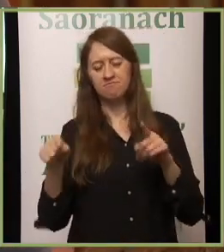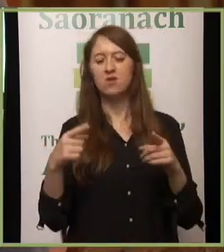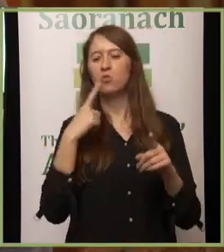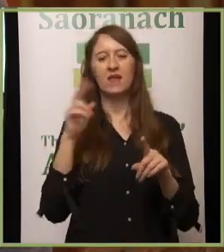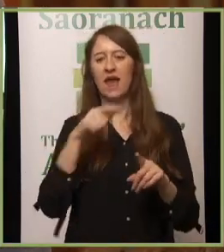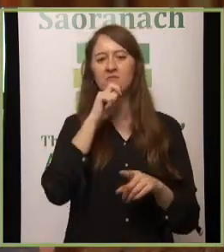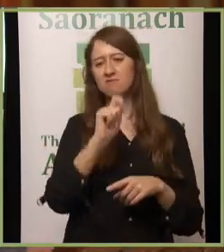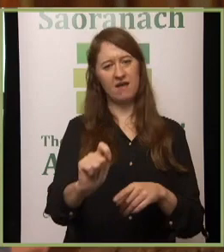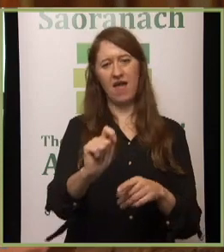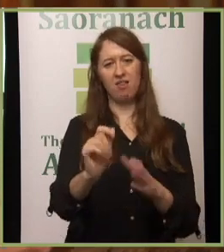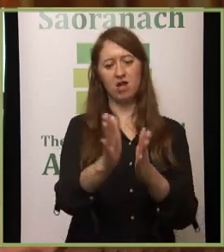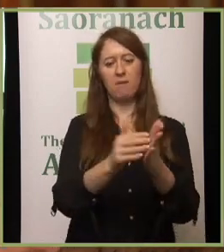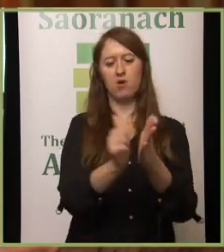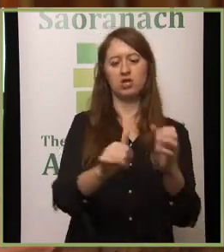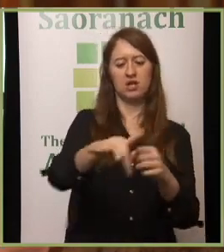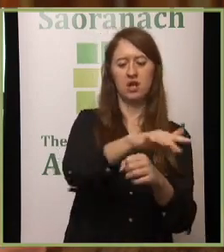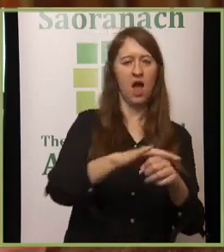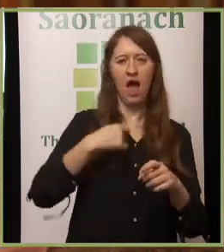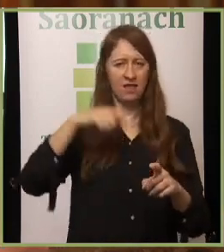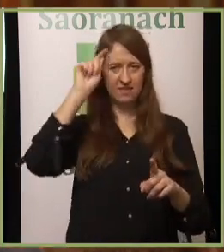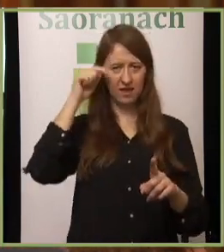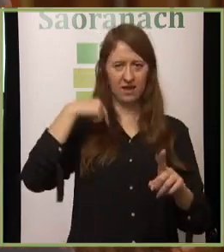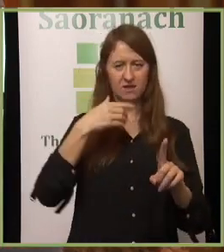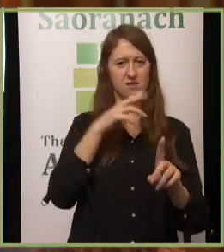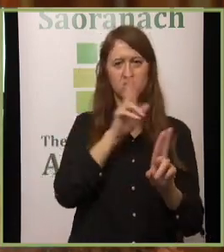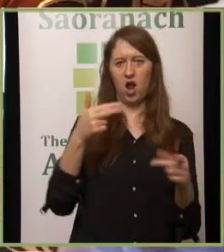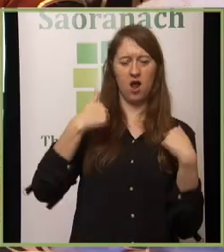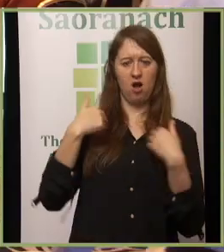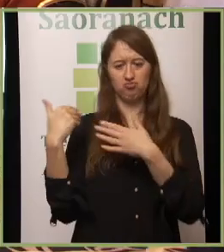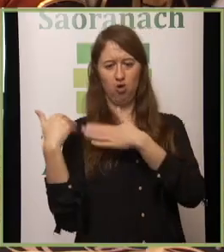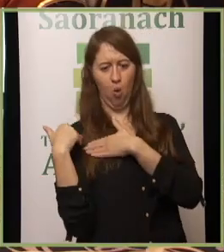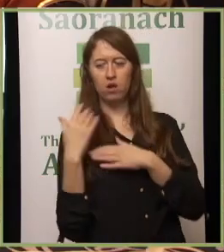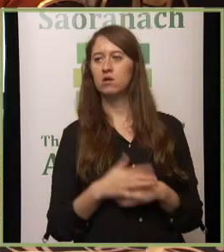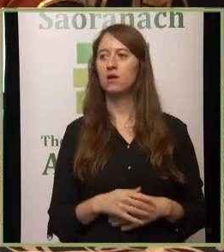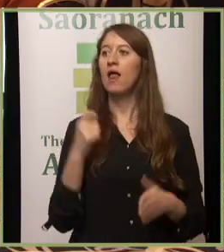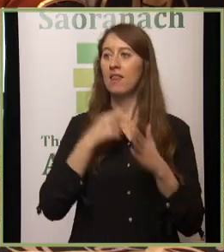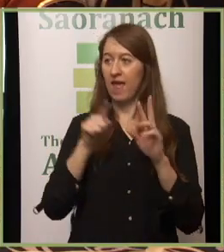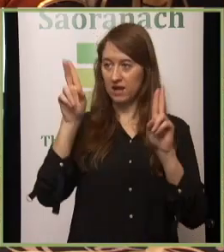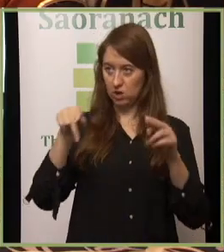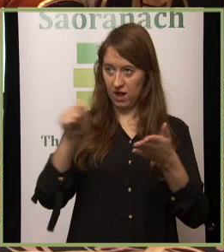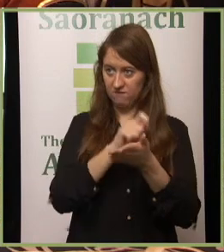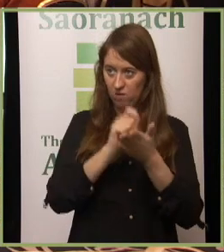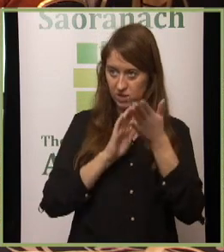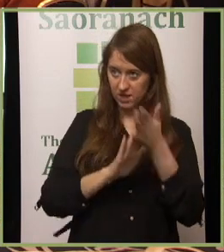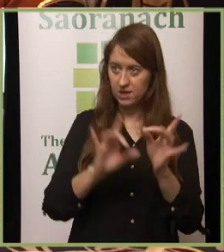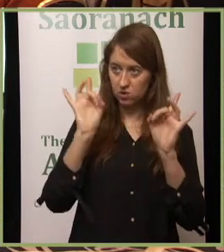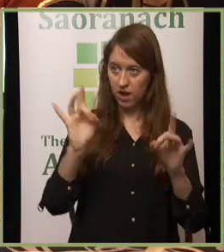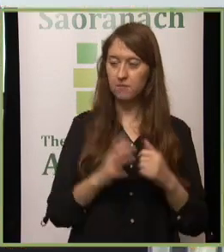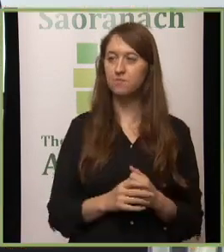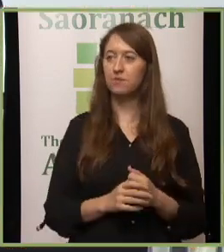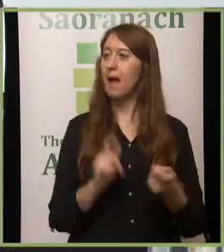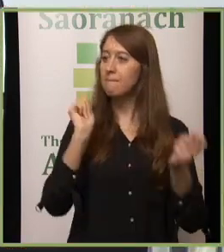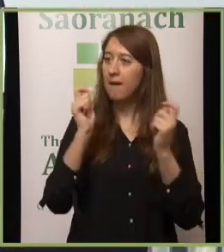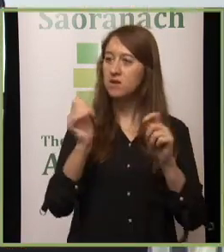profits. It's outside our remit, in my opinion. Okay, but then you can vote against it, John. Okay. Are there amendments to